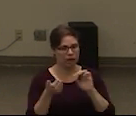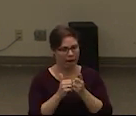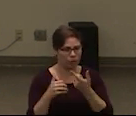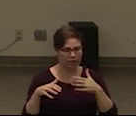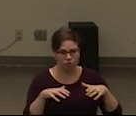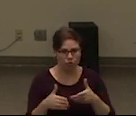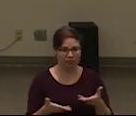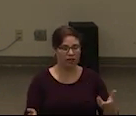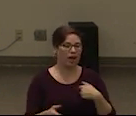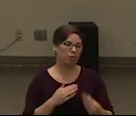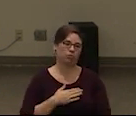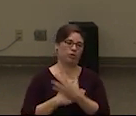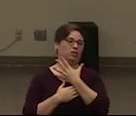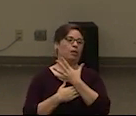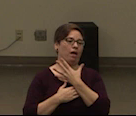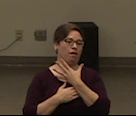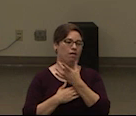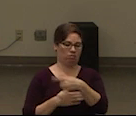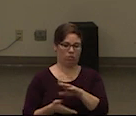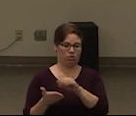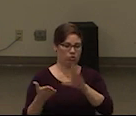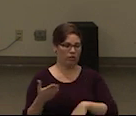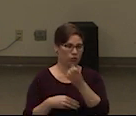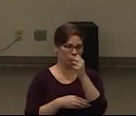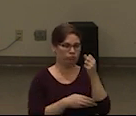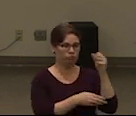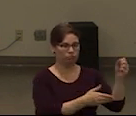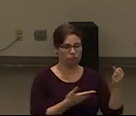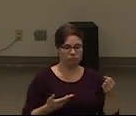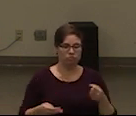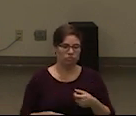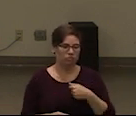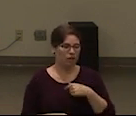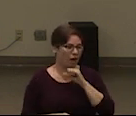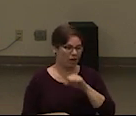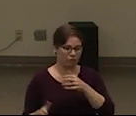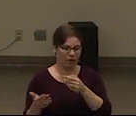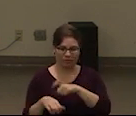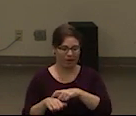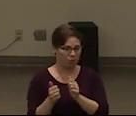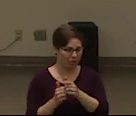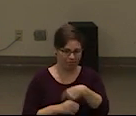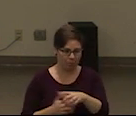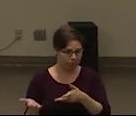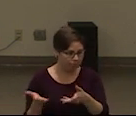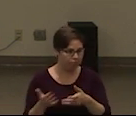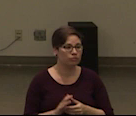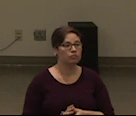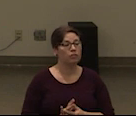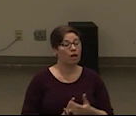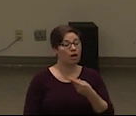just inspired by student leaders and activists that I get the chance to spend time with in the Hattie Redmond Women and Gender Center. And Hattie Redmond